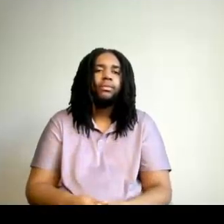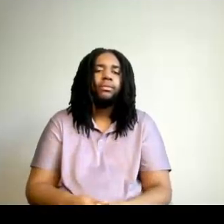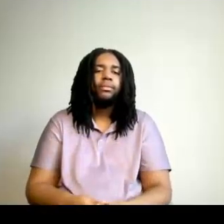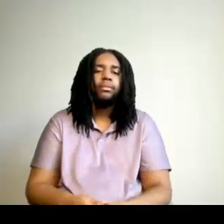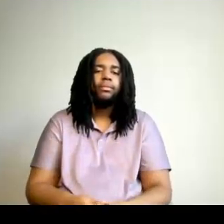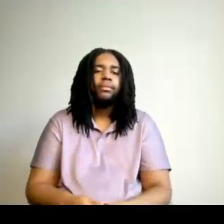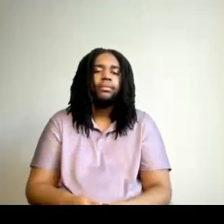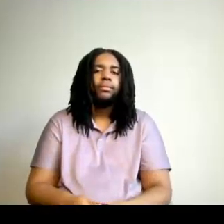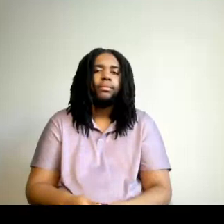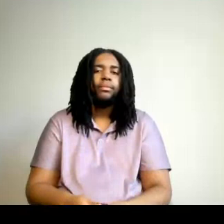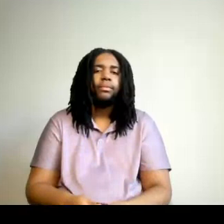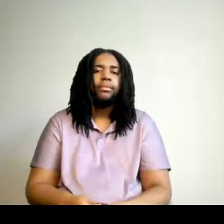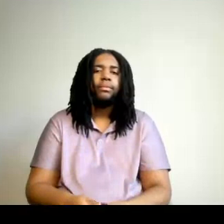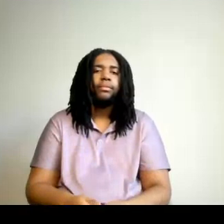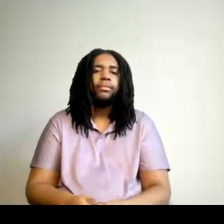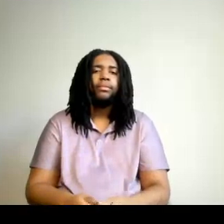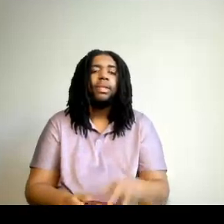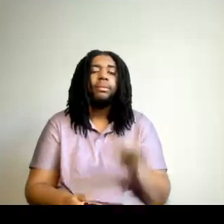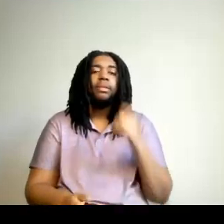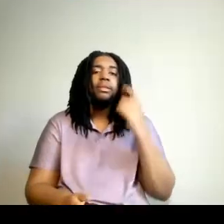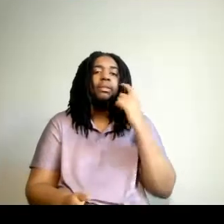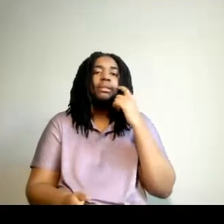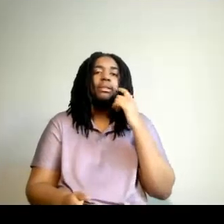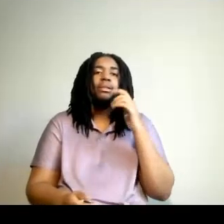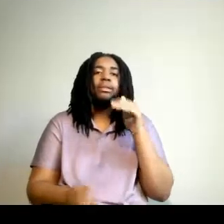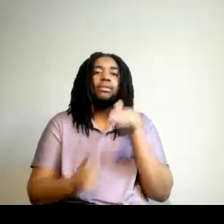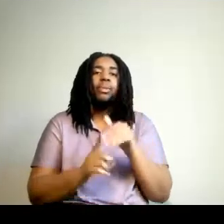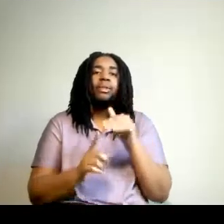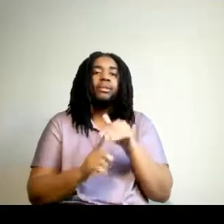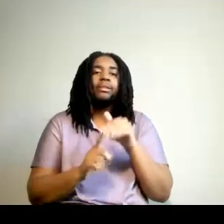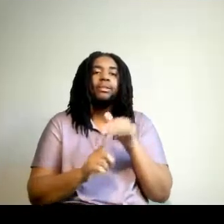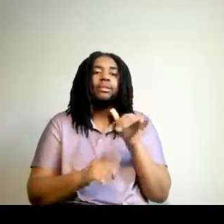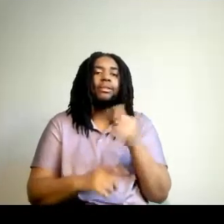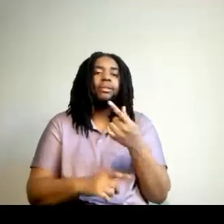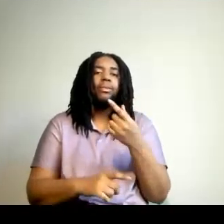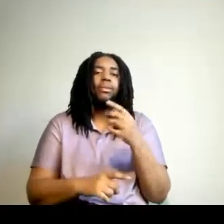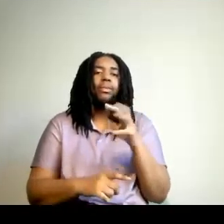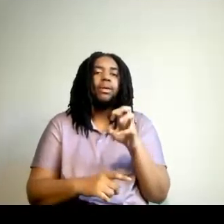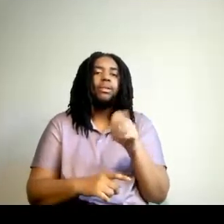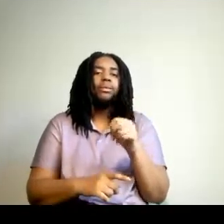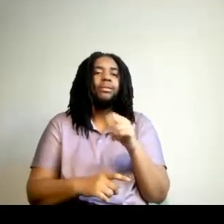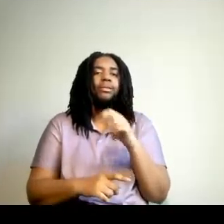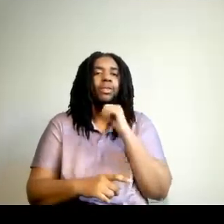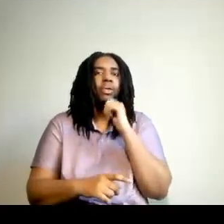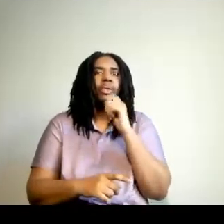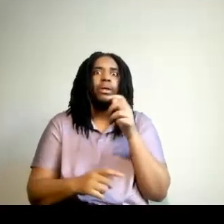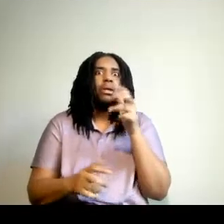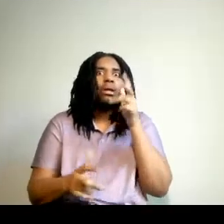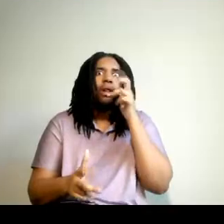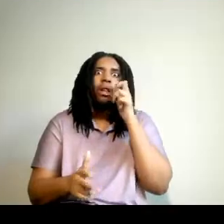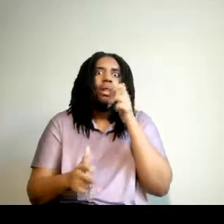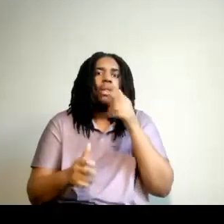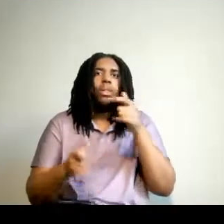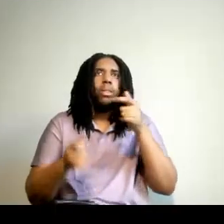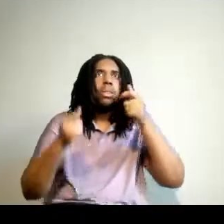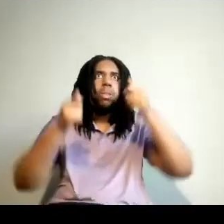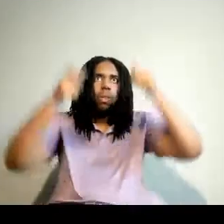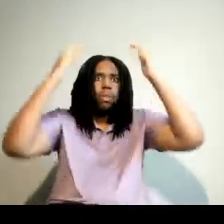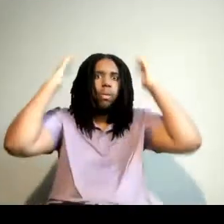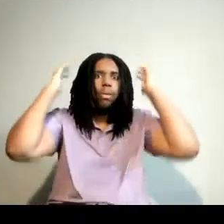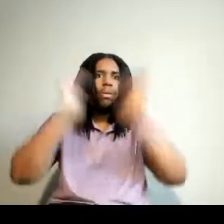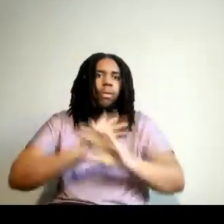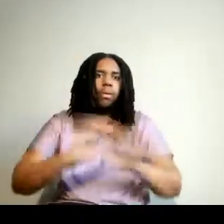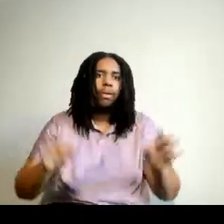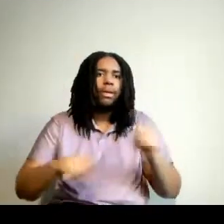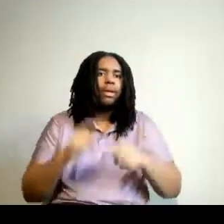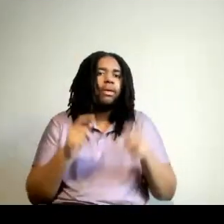So I'm going to just kind of remind us what Gwen just did. So you don't need to take into the slide. You can't take in the slide. It's way too small. But